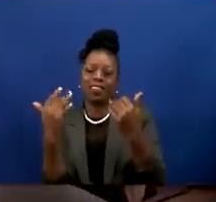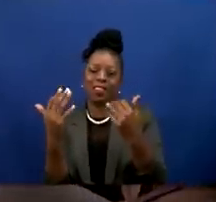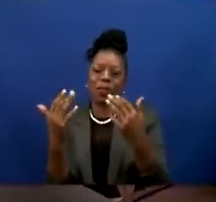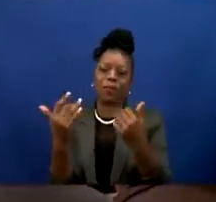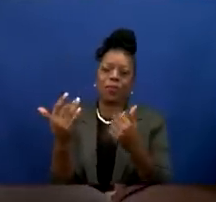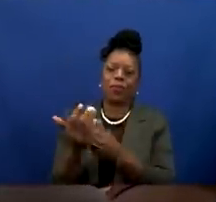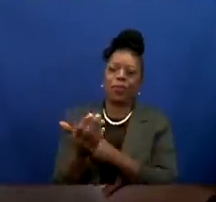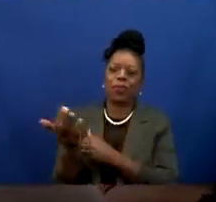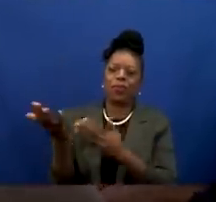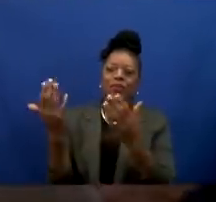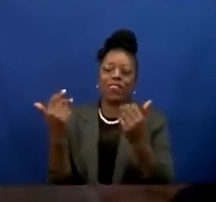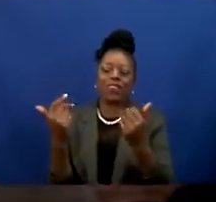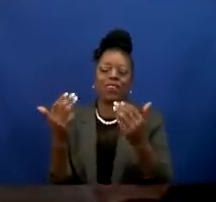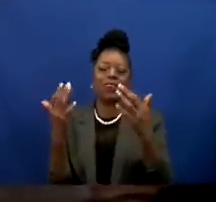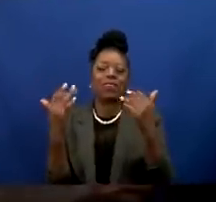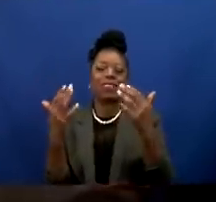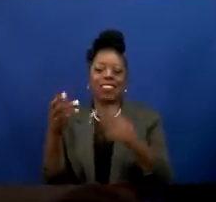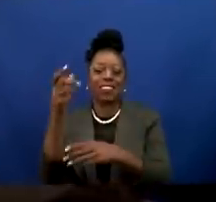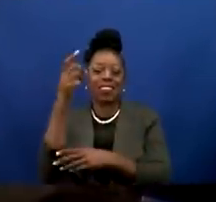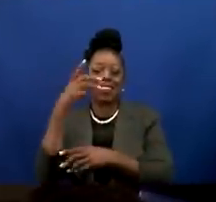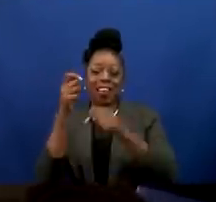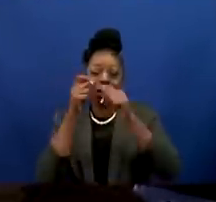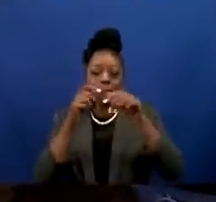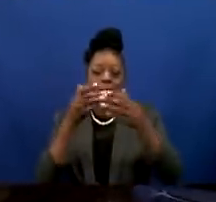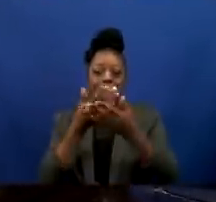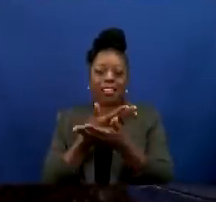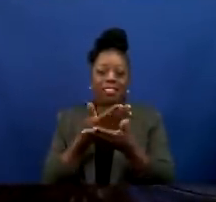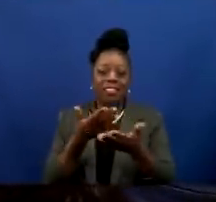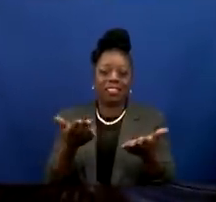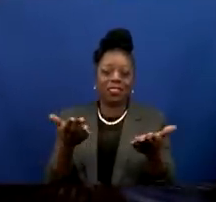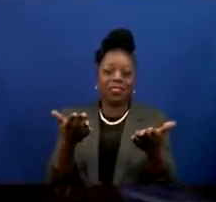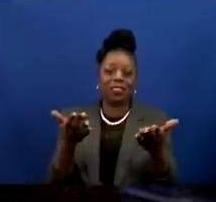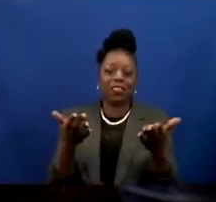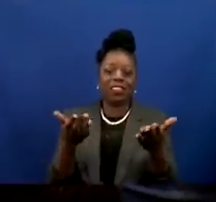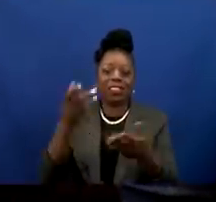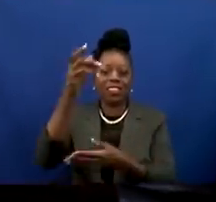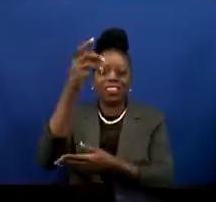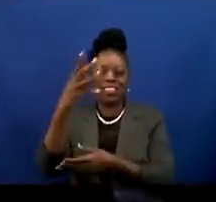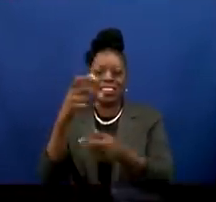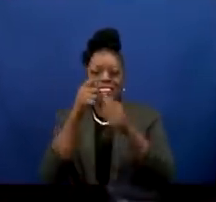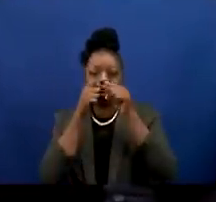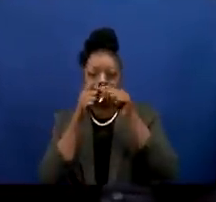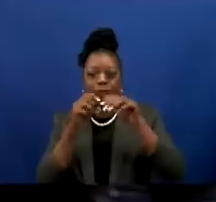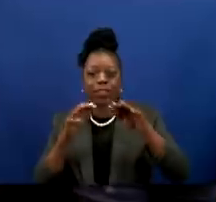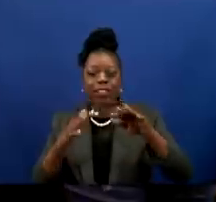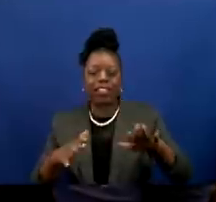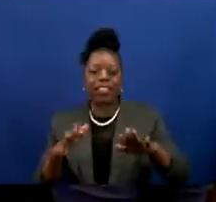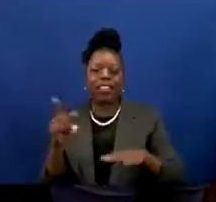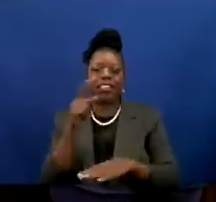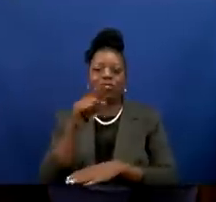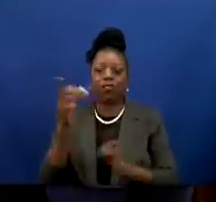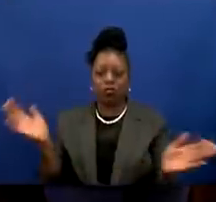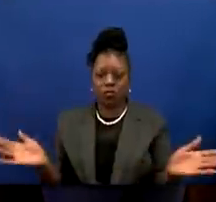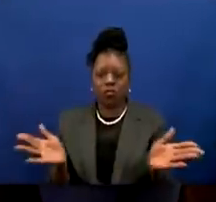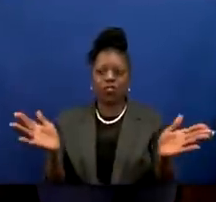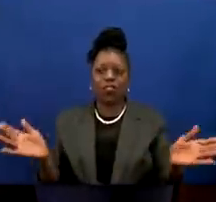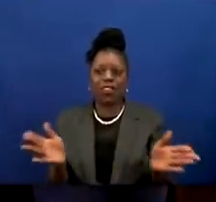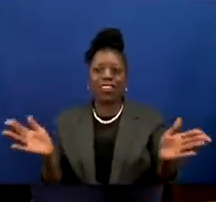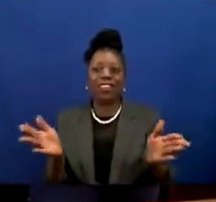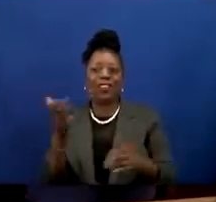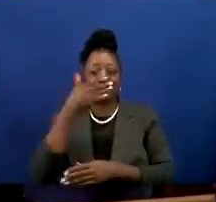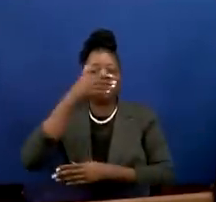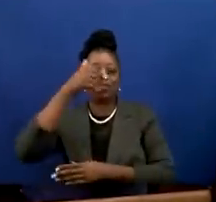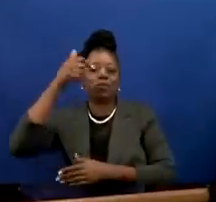you. God bless you. God bless you. Will you encourage her a little bit better than that?